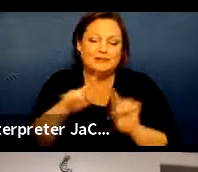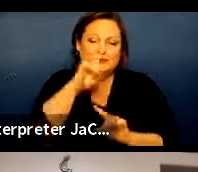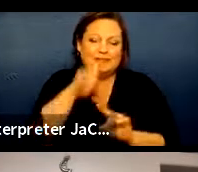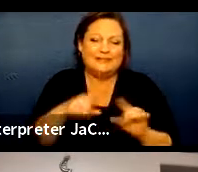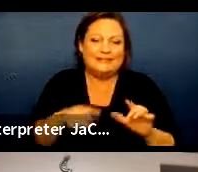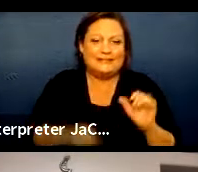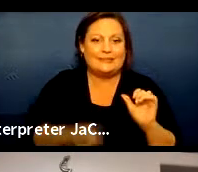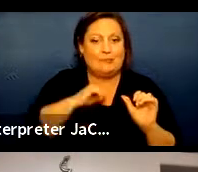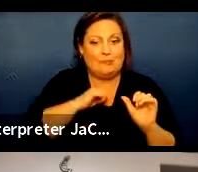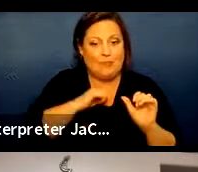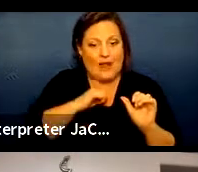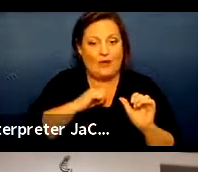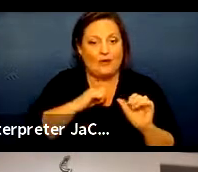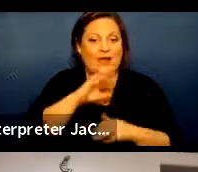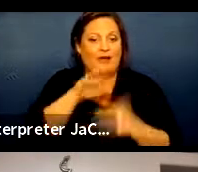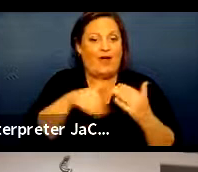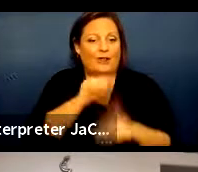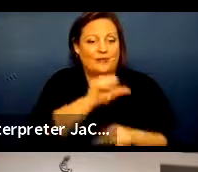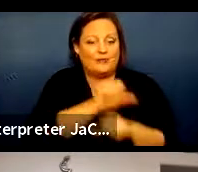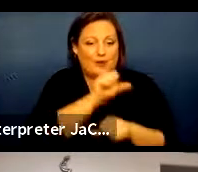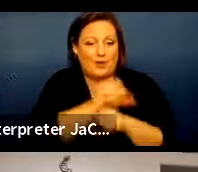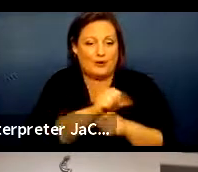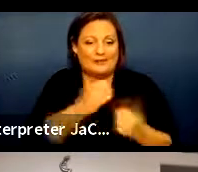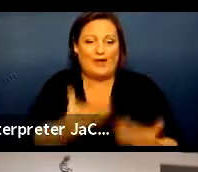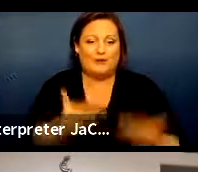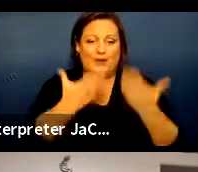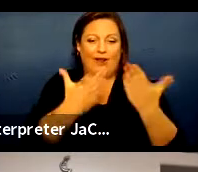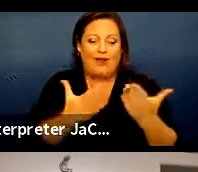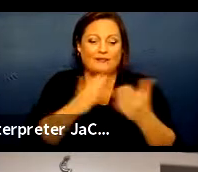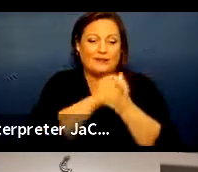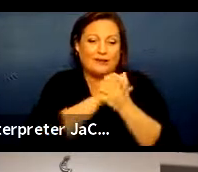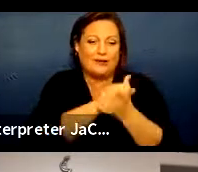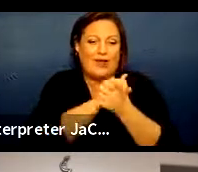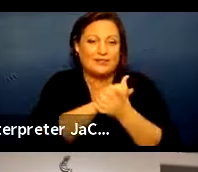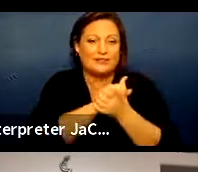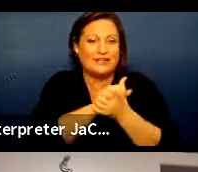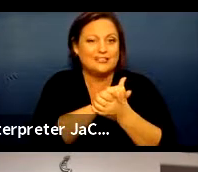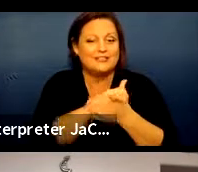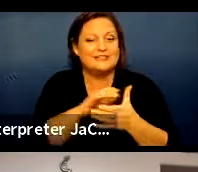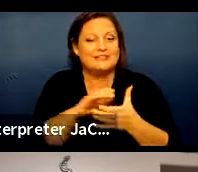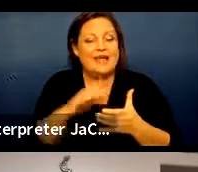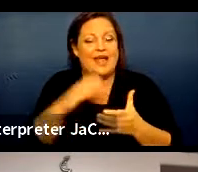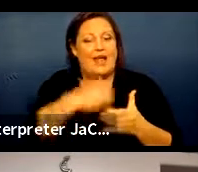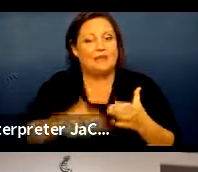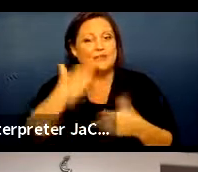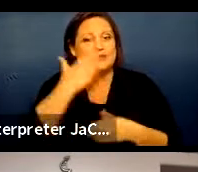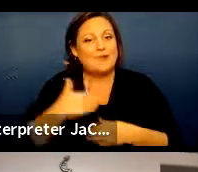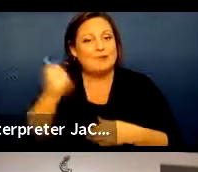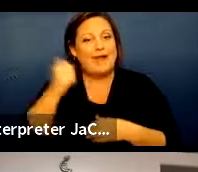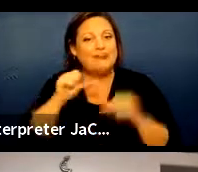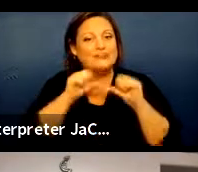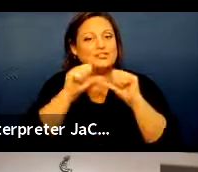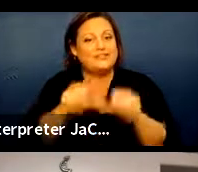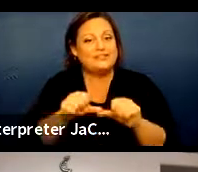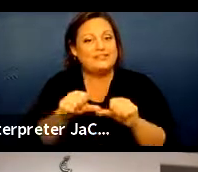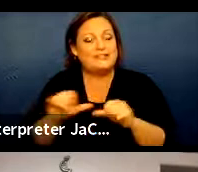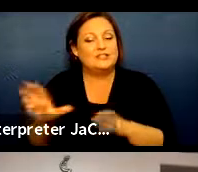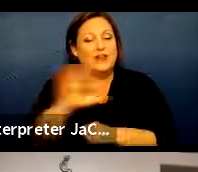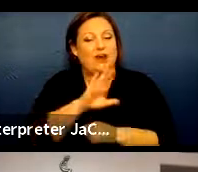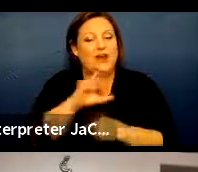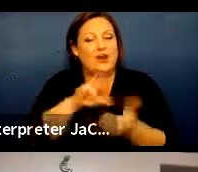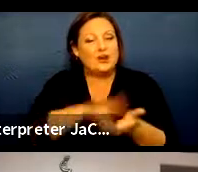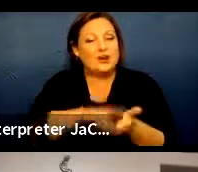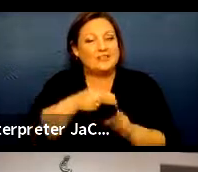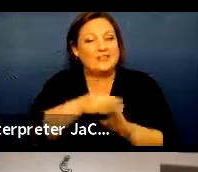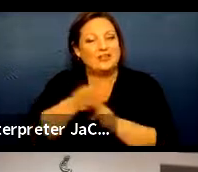work that Nancy has done and offer our warmest congratulations on her achievement and wish her the best as she continues her nursing career as